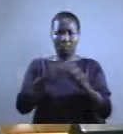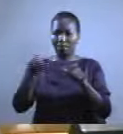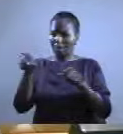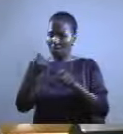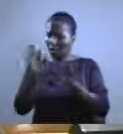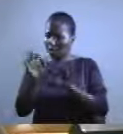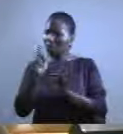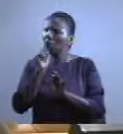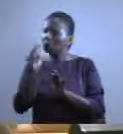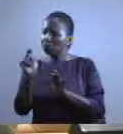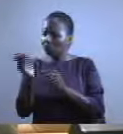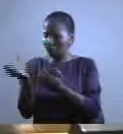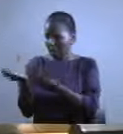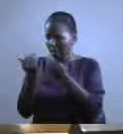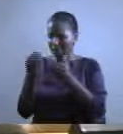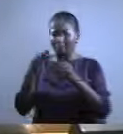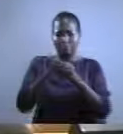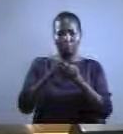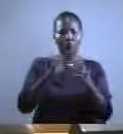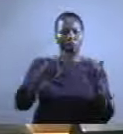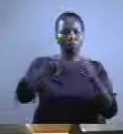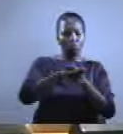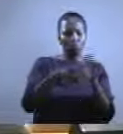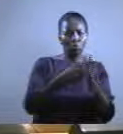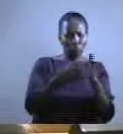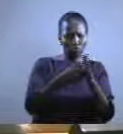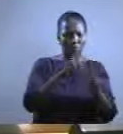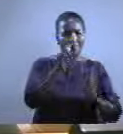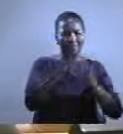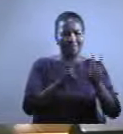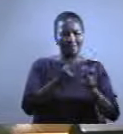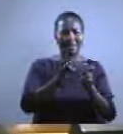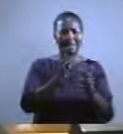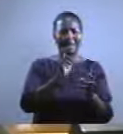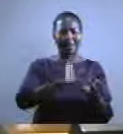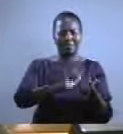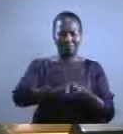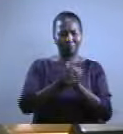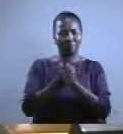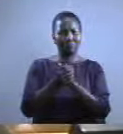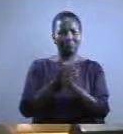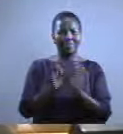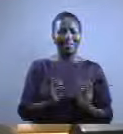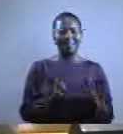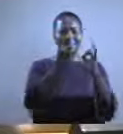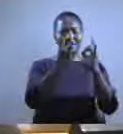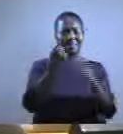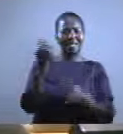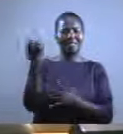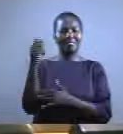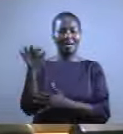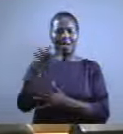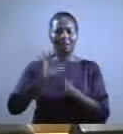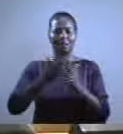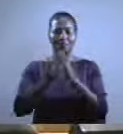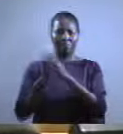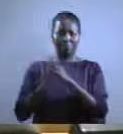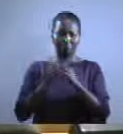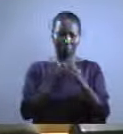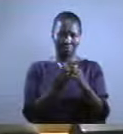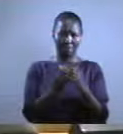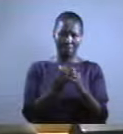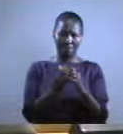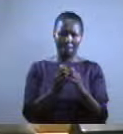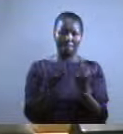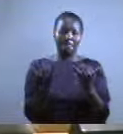grievances, to go and loot shops and other businesses within the cities and towns. This leads to